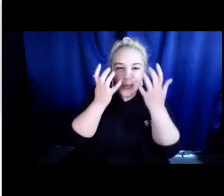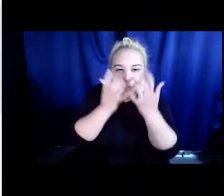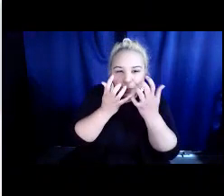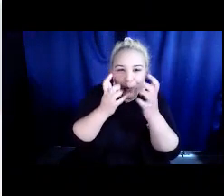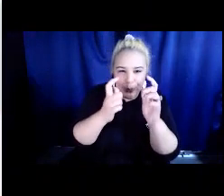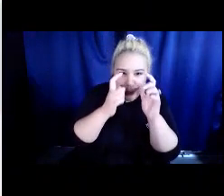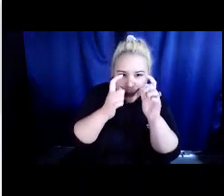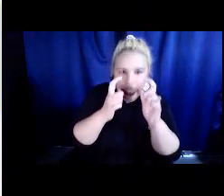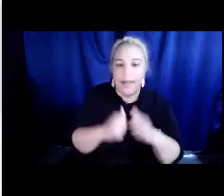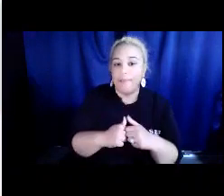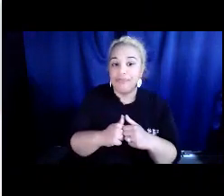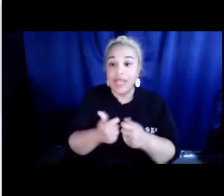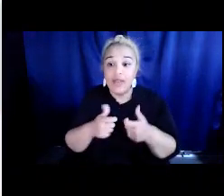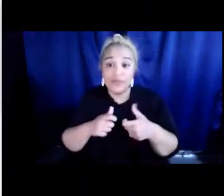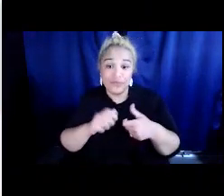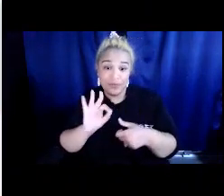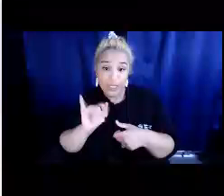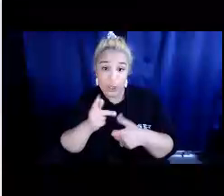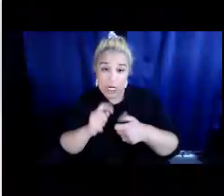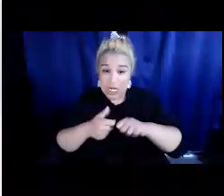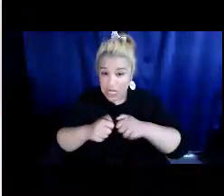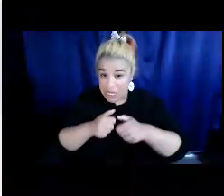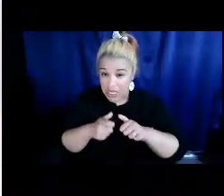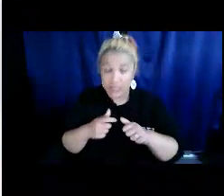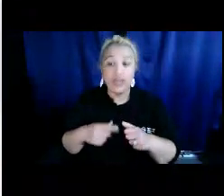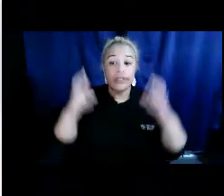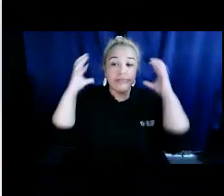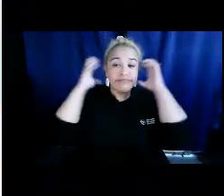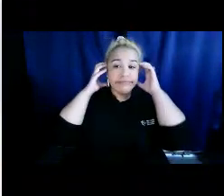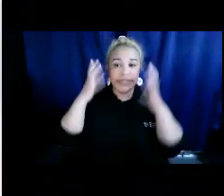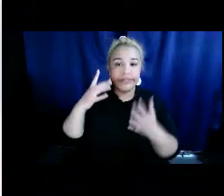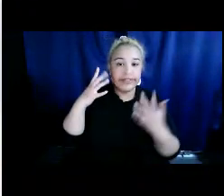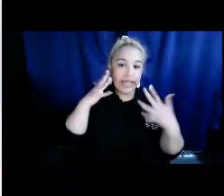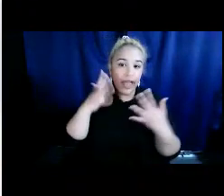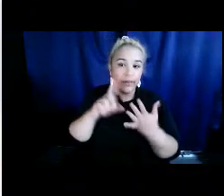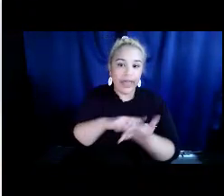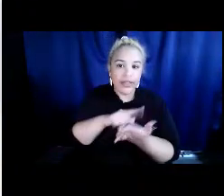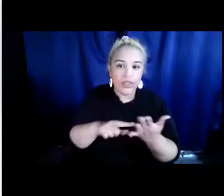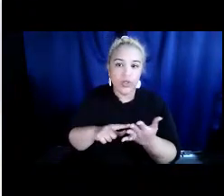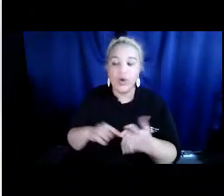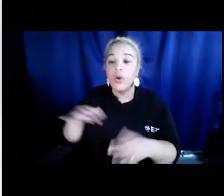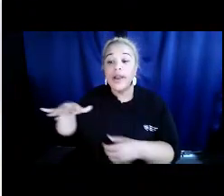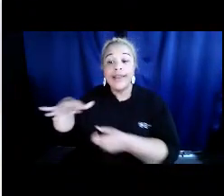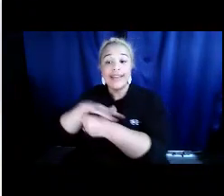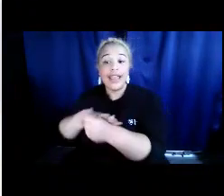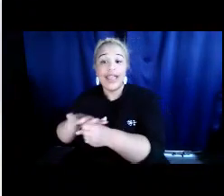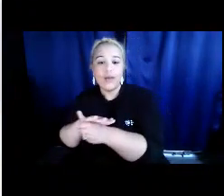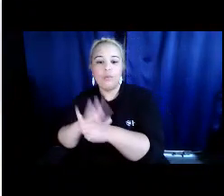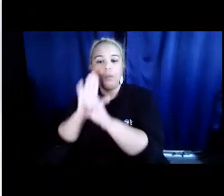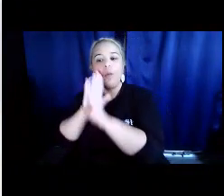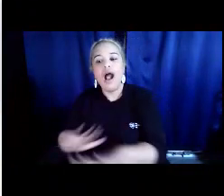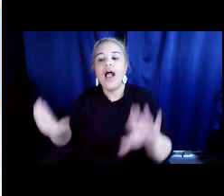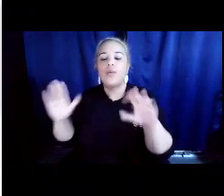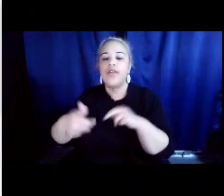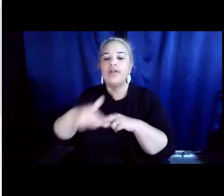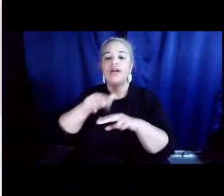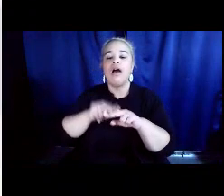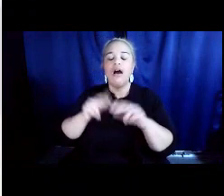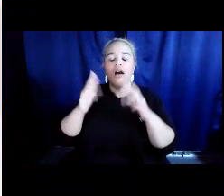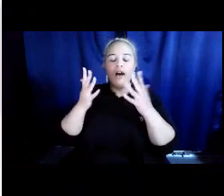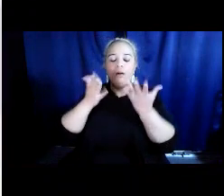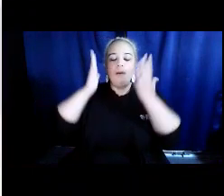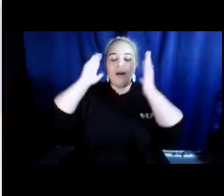space. Being aware of these needs and how individuals manage them can help you foster inclusive interactions. Tanya, can you